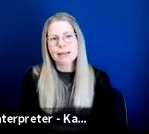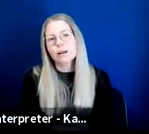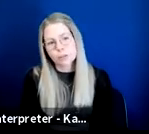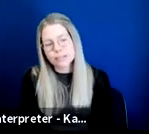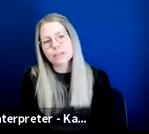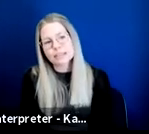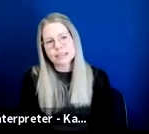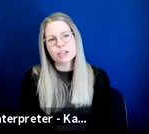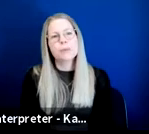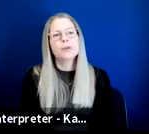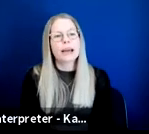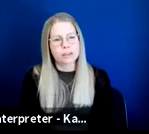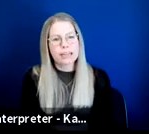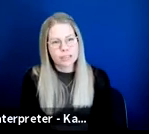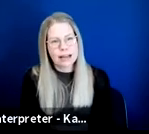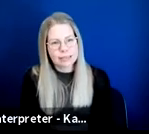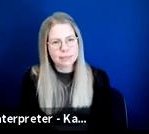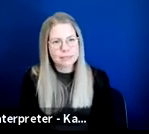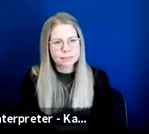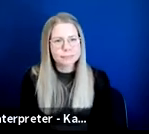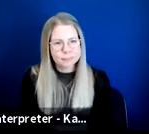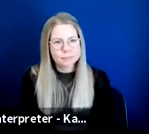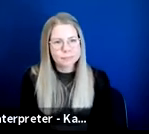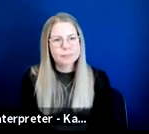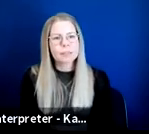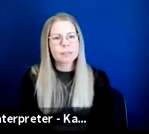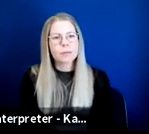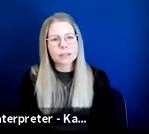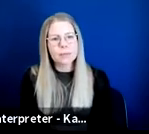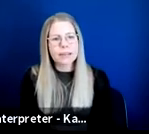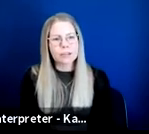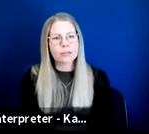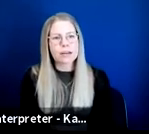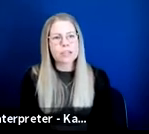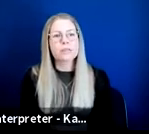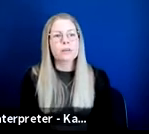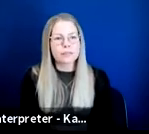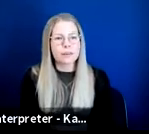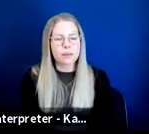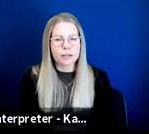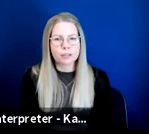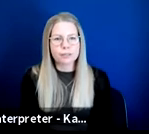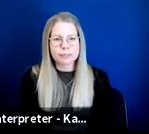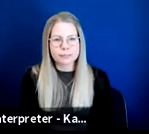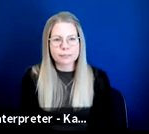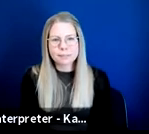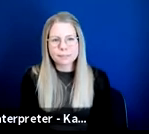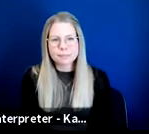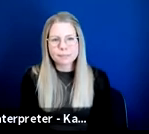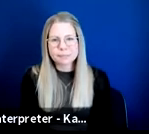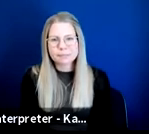This also teaches the DHH communications class. So that's communication strategies for deaf and hard of hearing students.